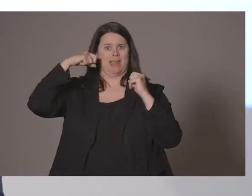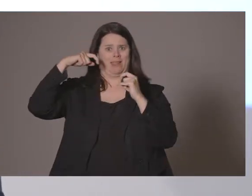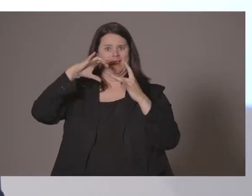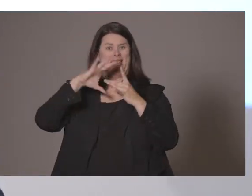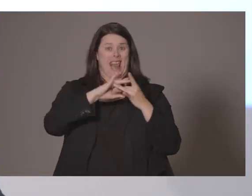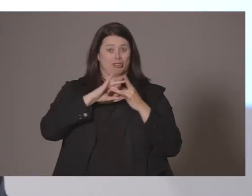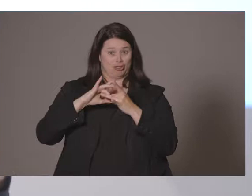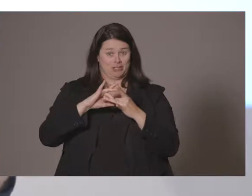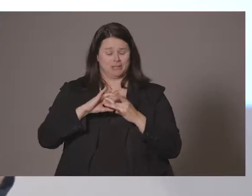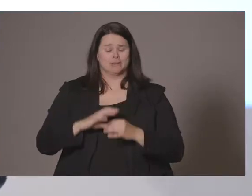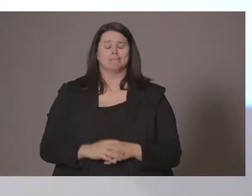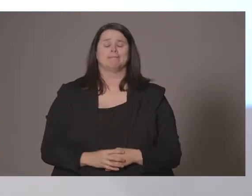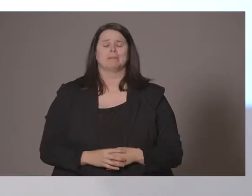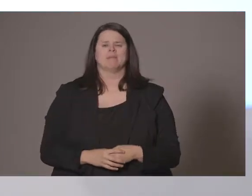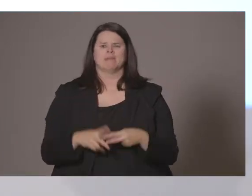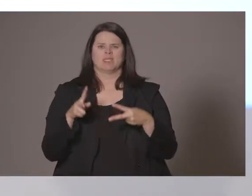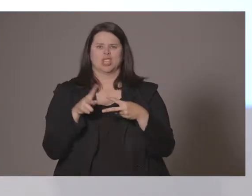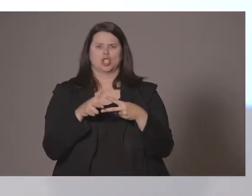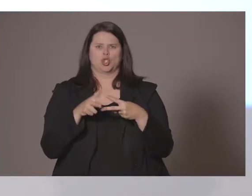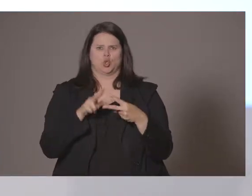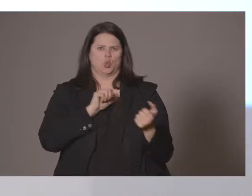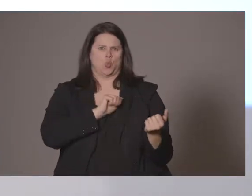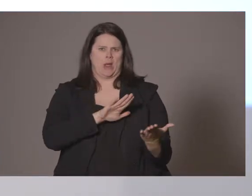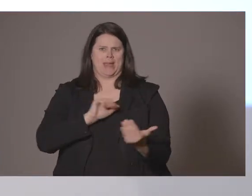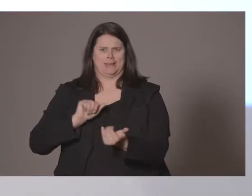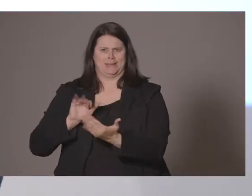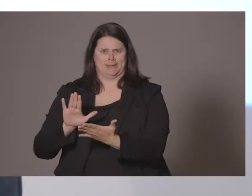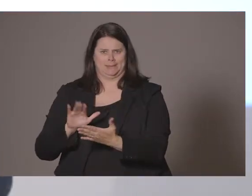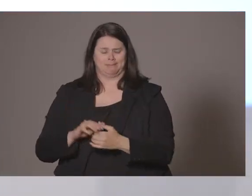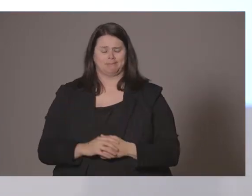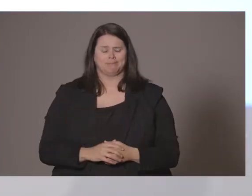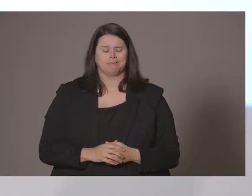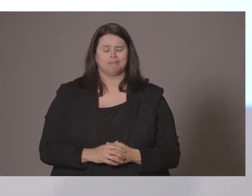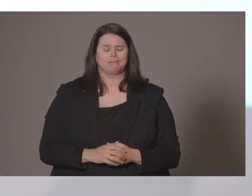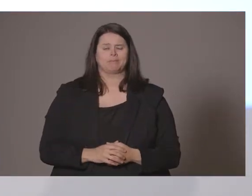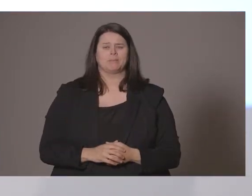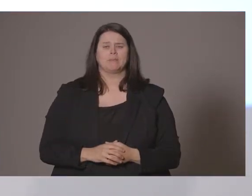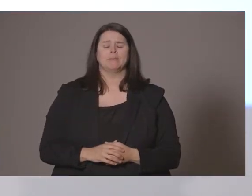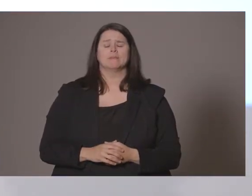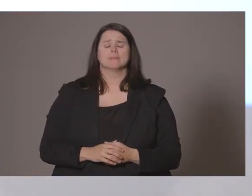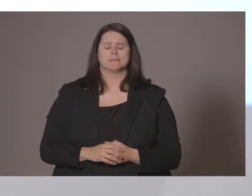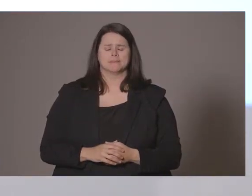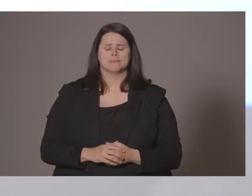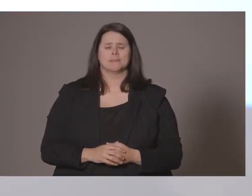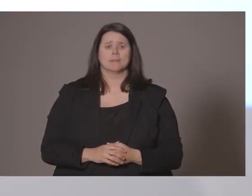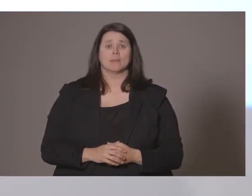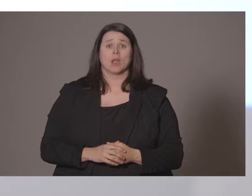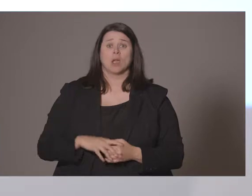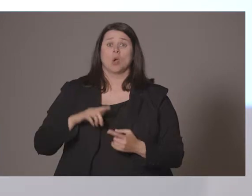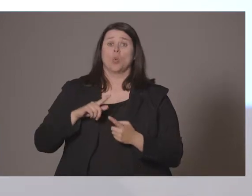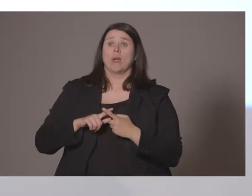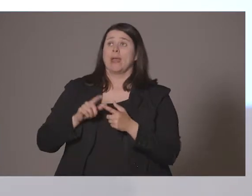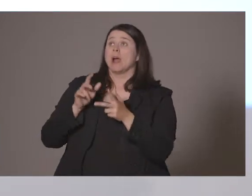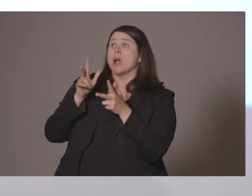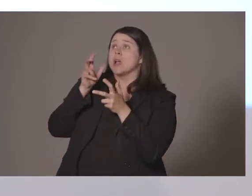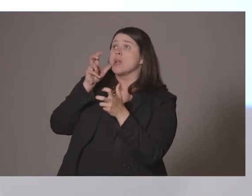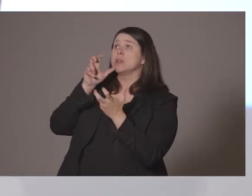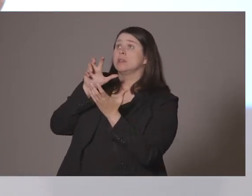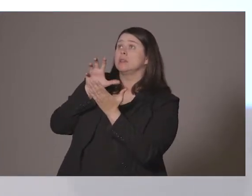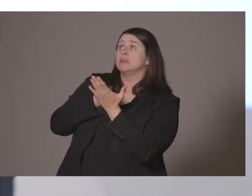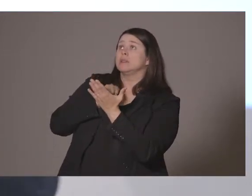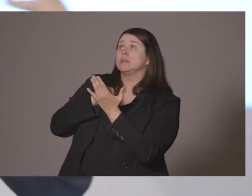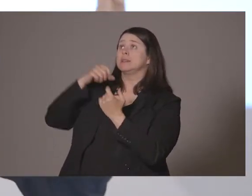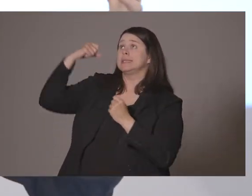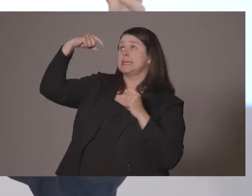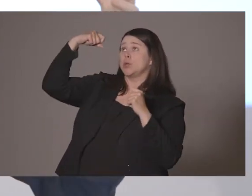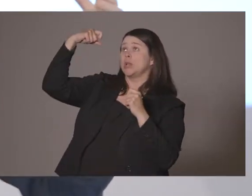One is that when input happens, when we're getting the stimulus, our neurons will grow. We'll develop